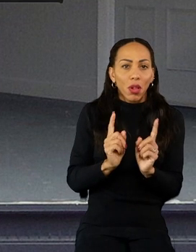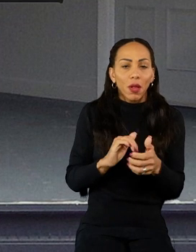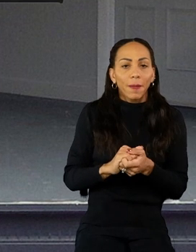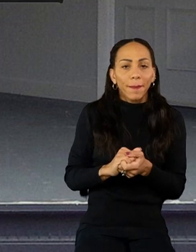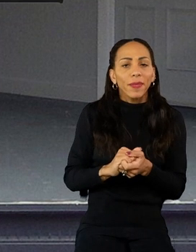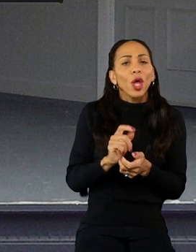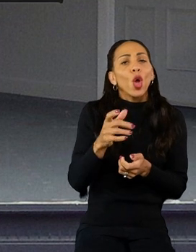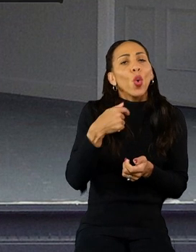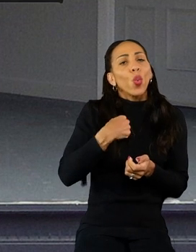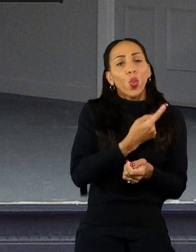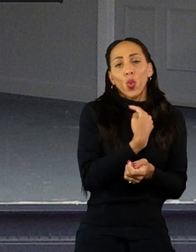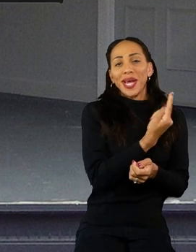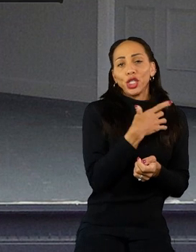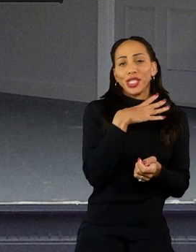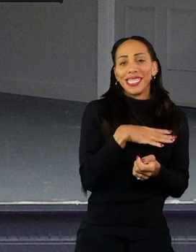describe what sort of role that is?